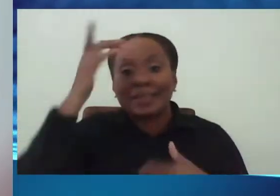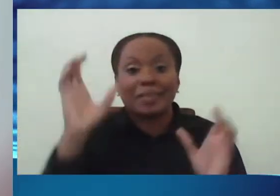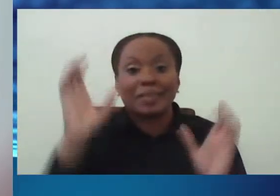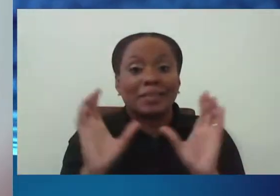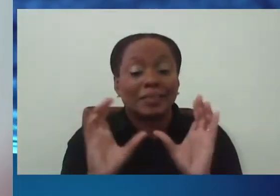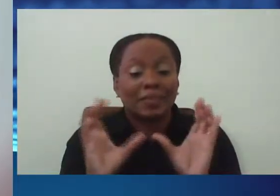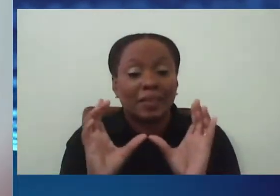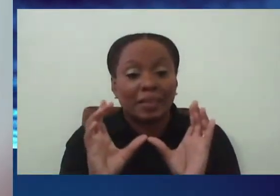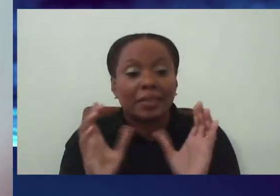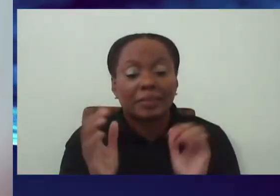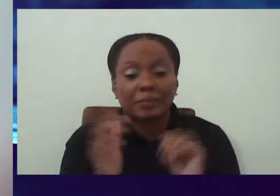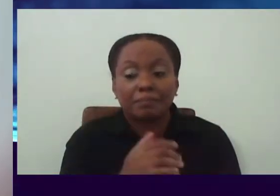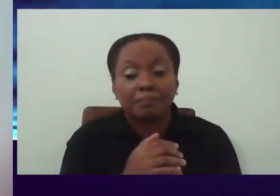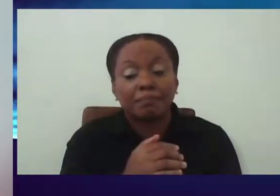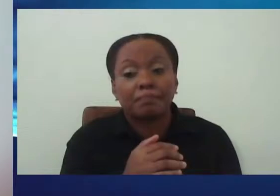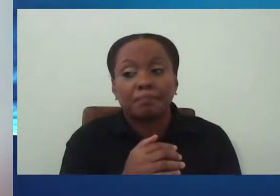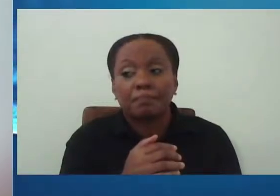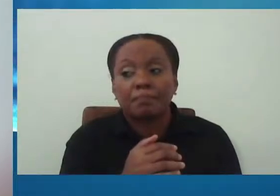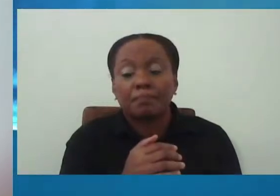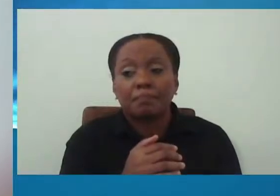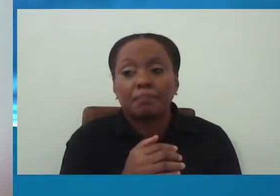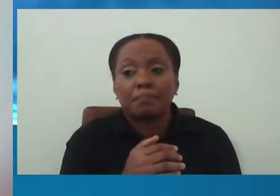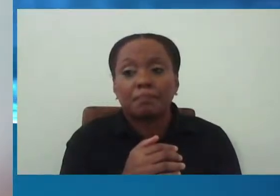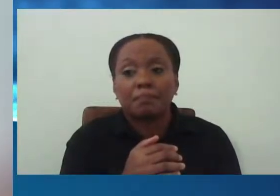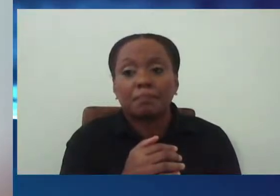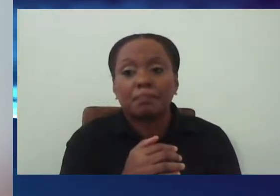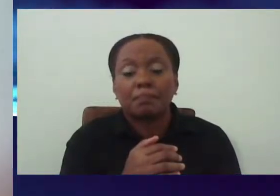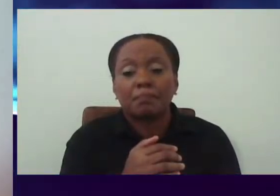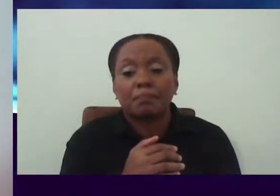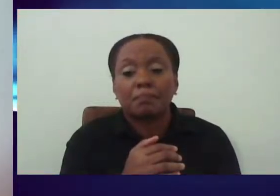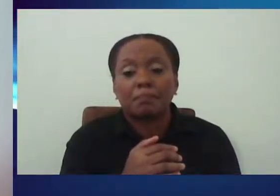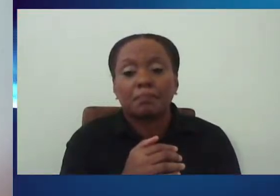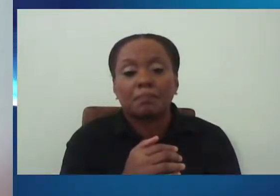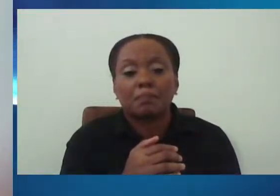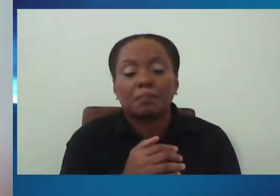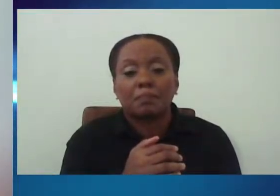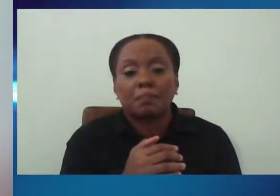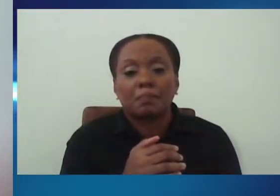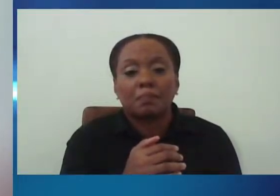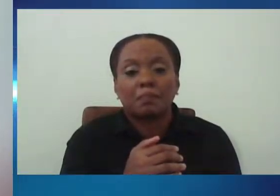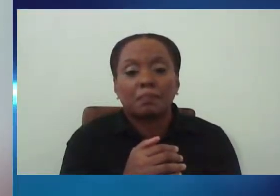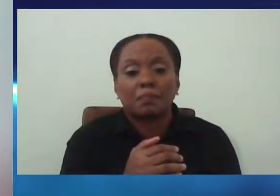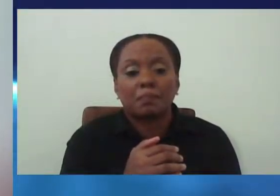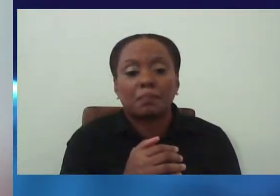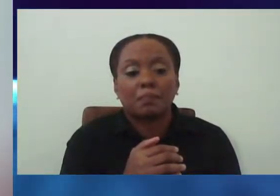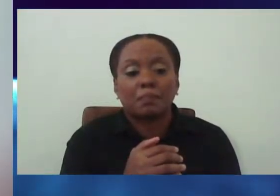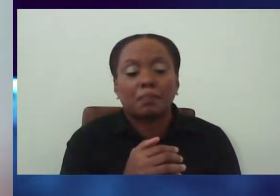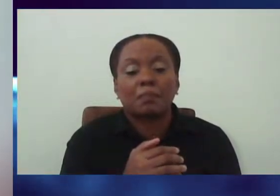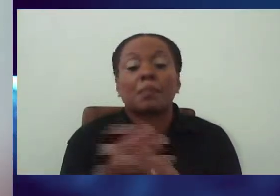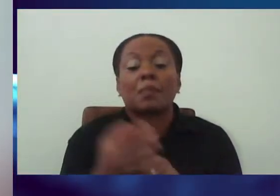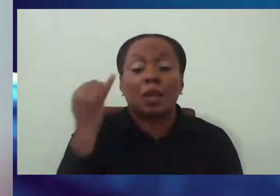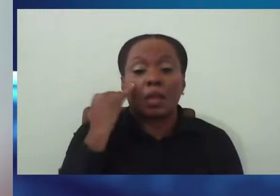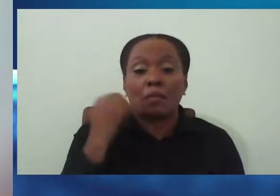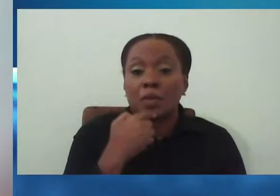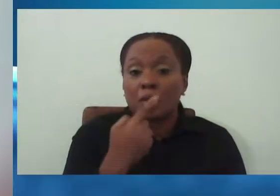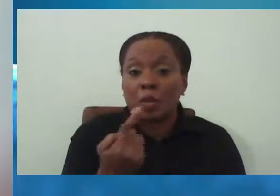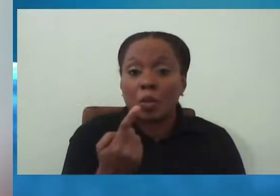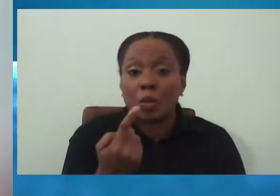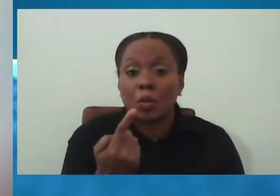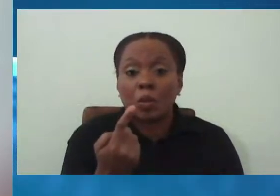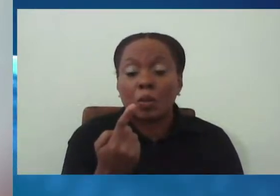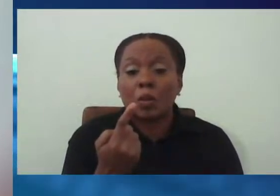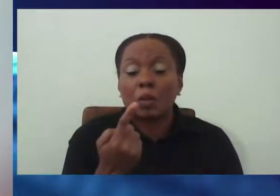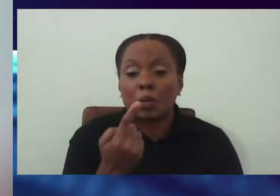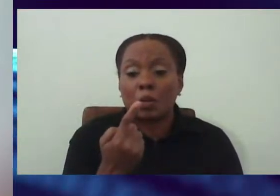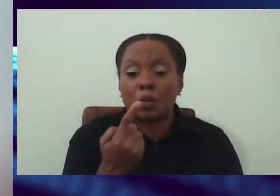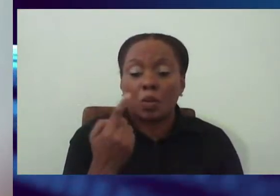But having informed the employer, I had a specific exposure, I'm doing